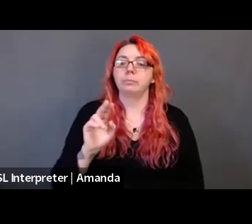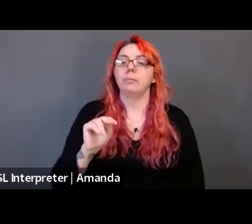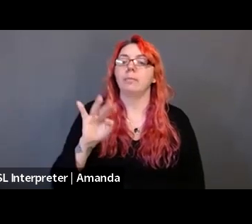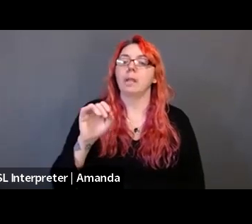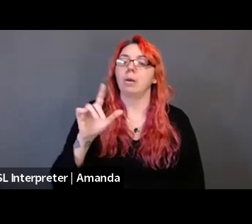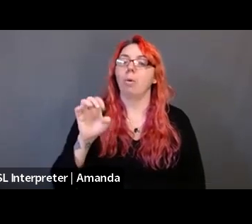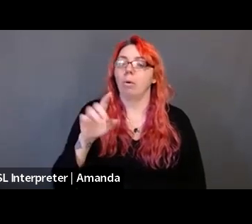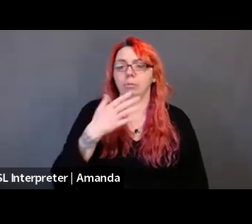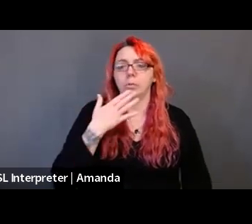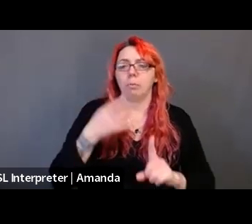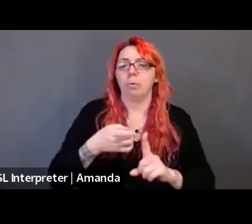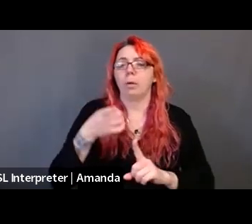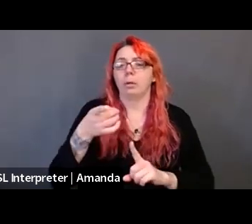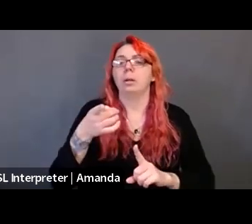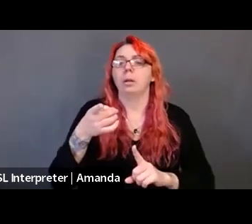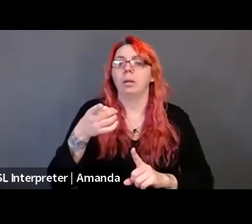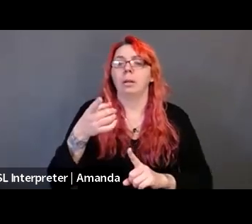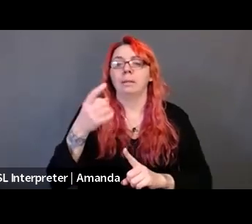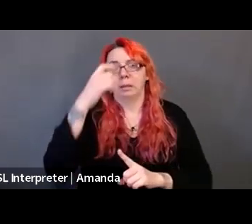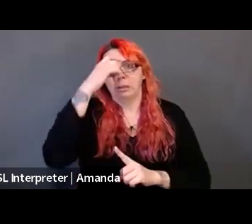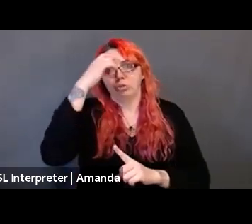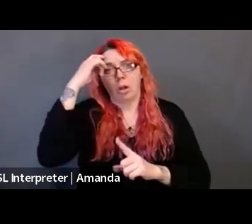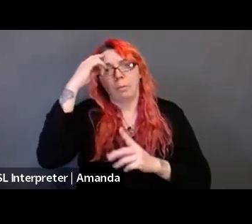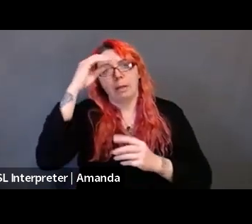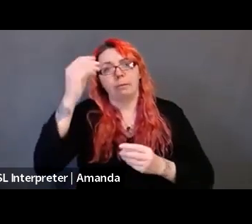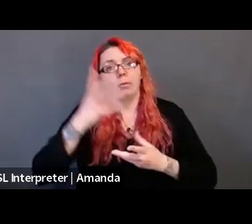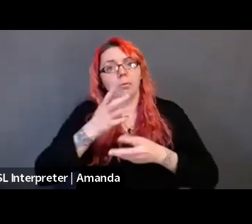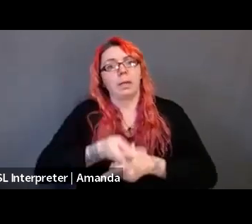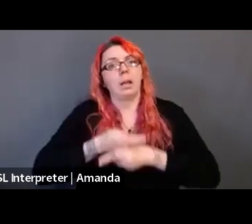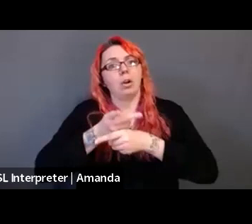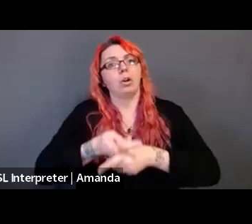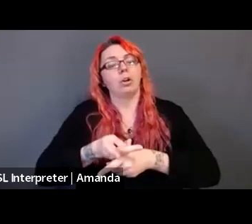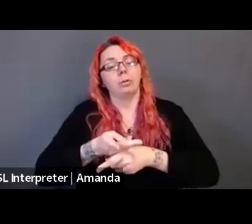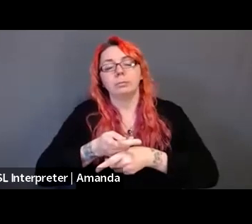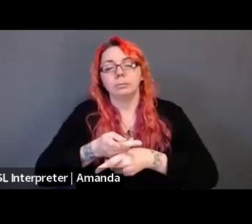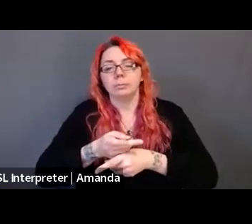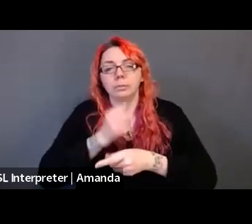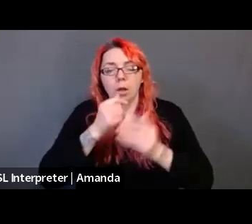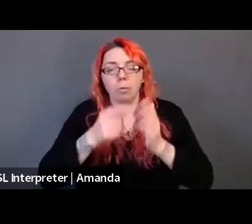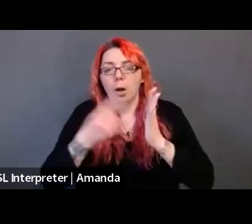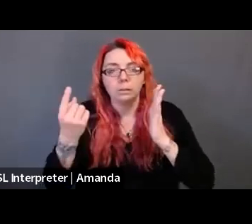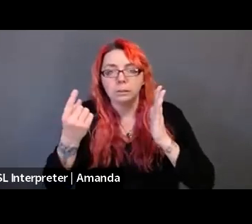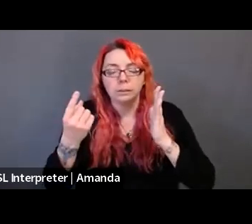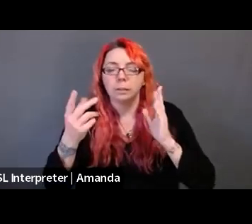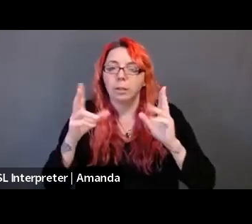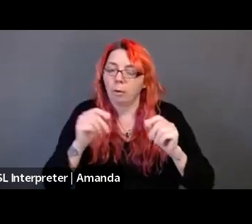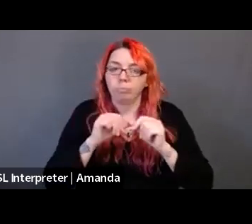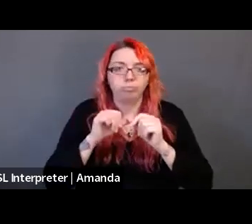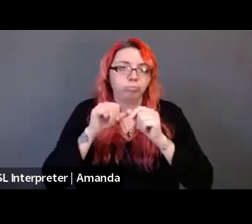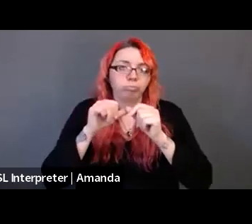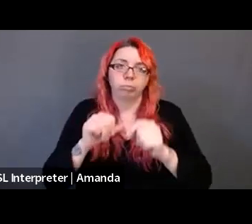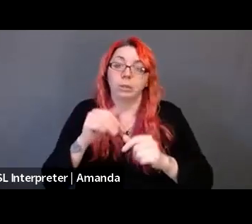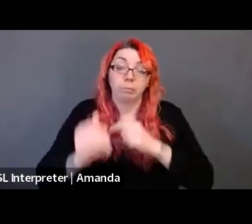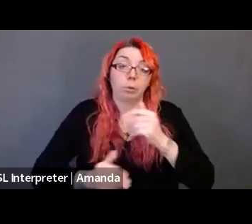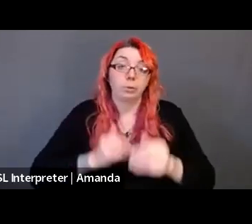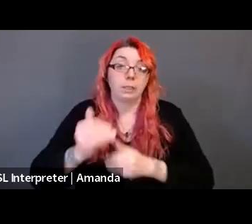event. It's an event, it's an ongoing process of also care. And that's why I talked about communities of care. How do we say we're a